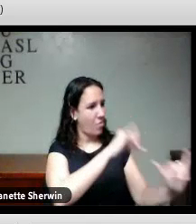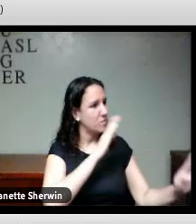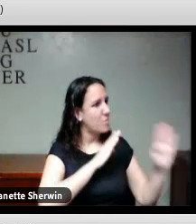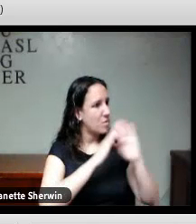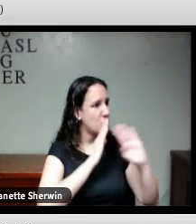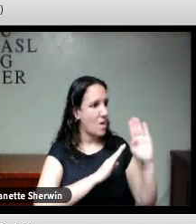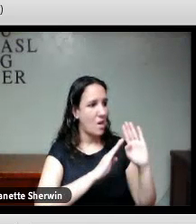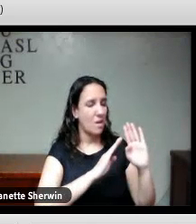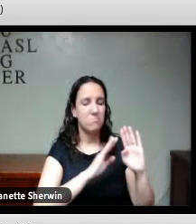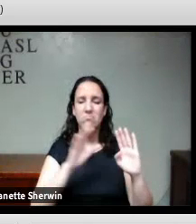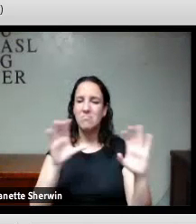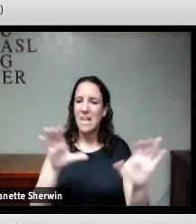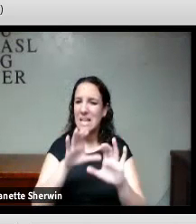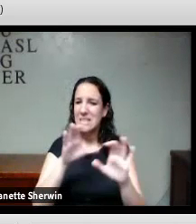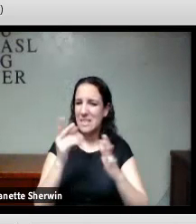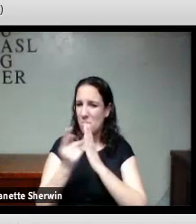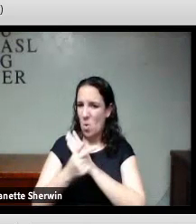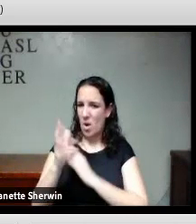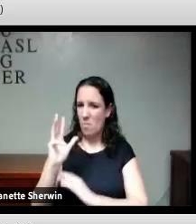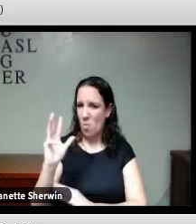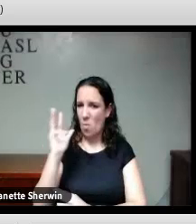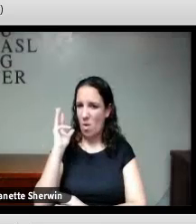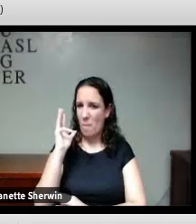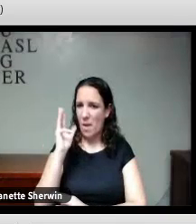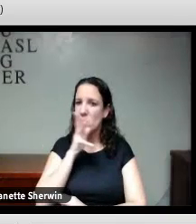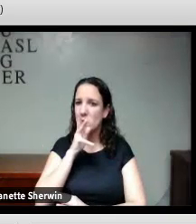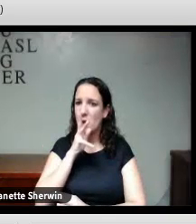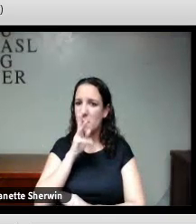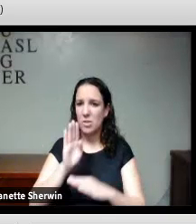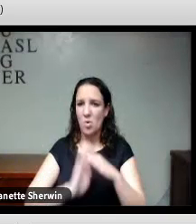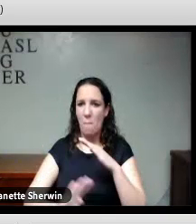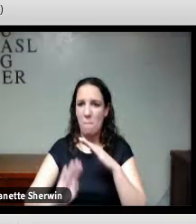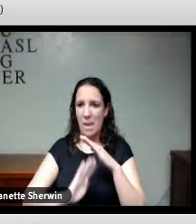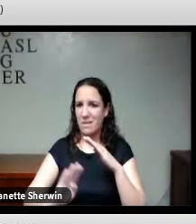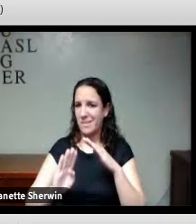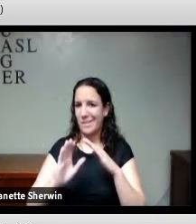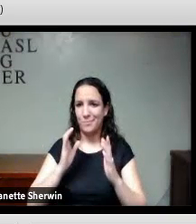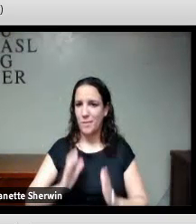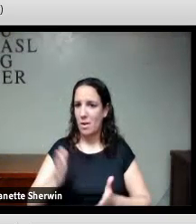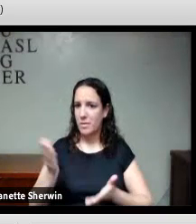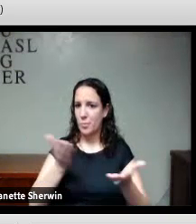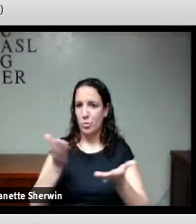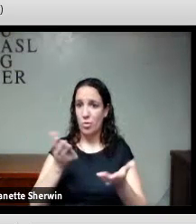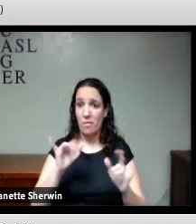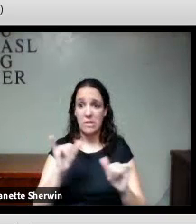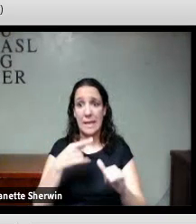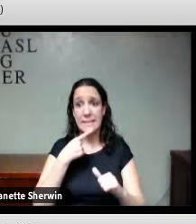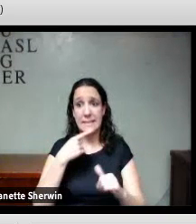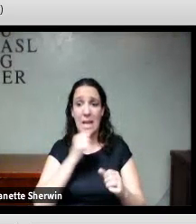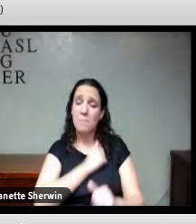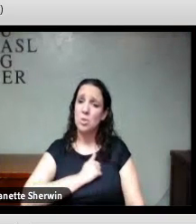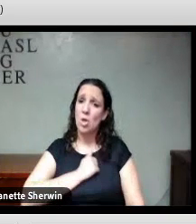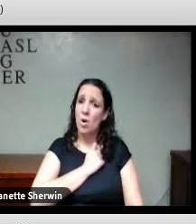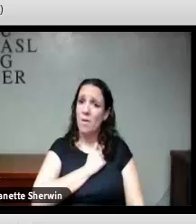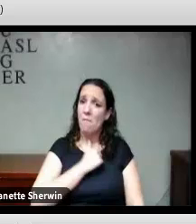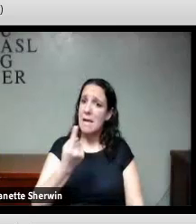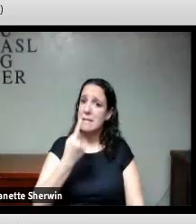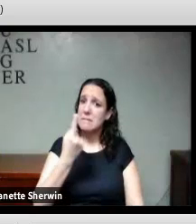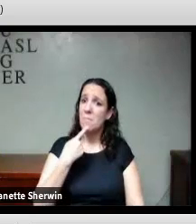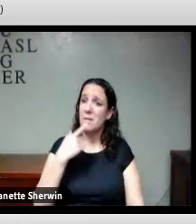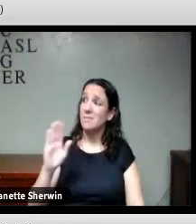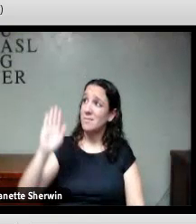while back, and we were talking about just basic things in customer service, like saying, I'm sorry. And somebody raised their hands and they said, I've been